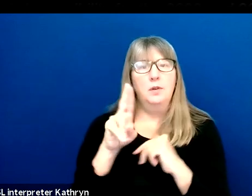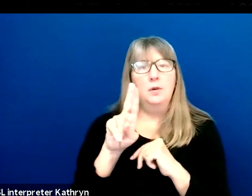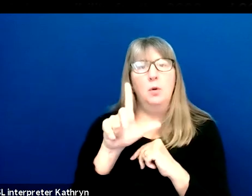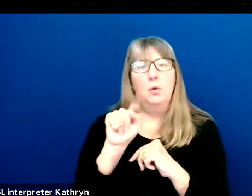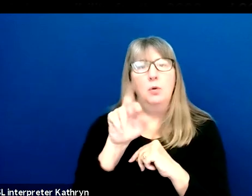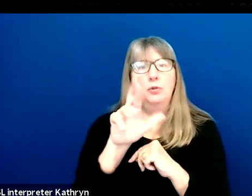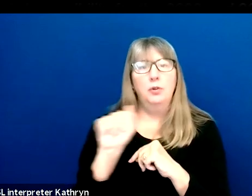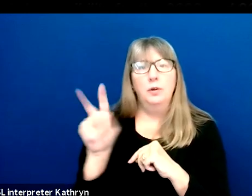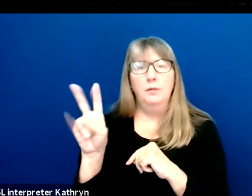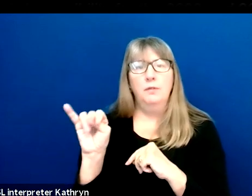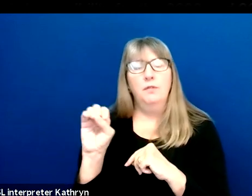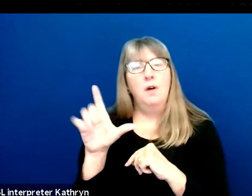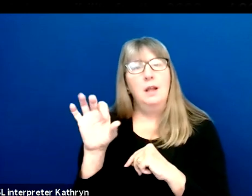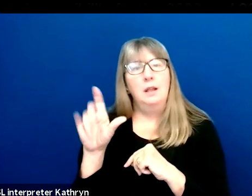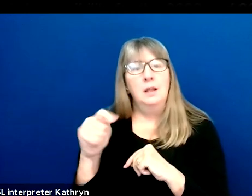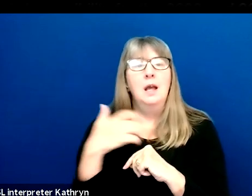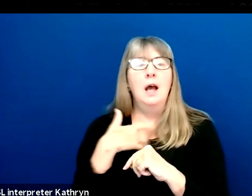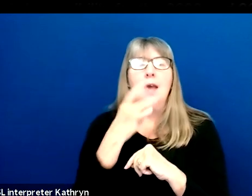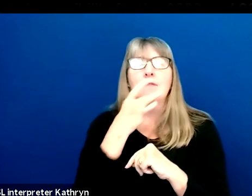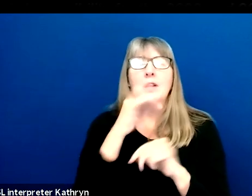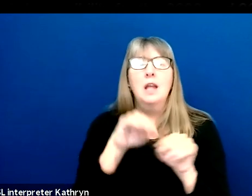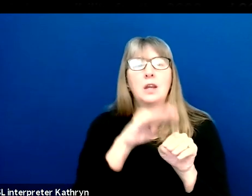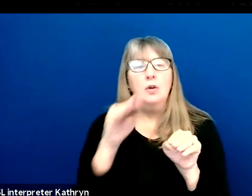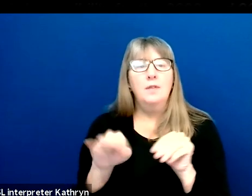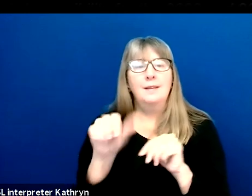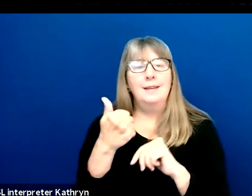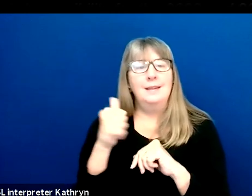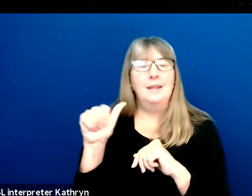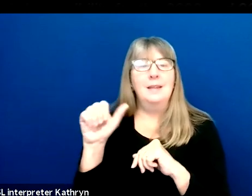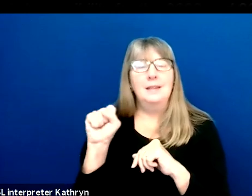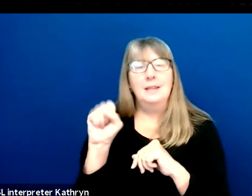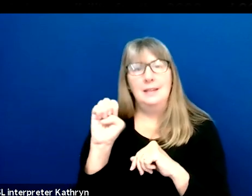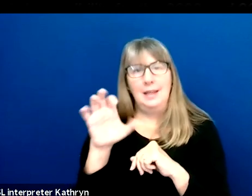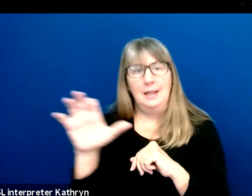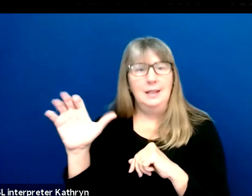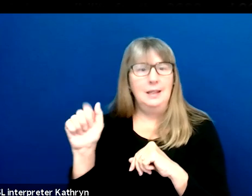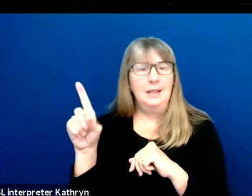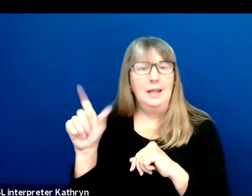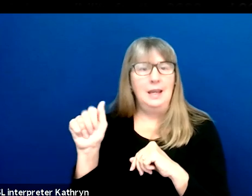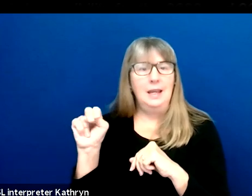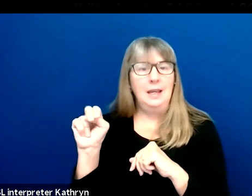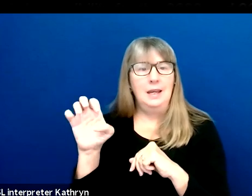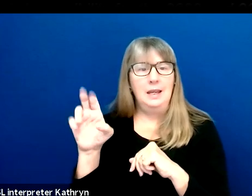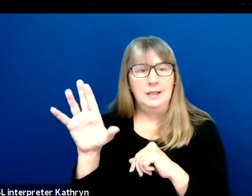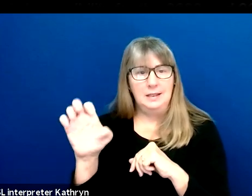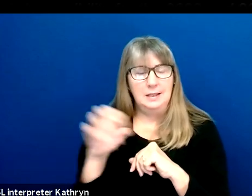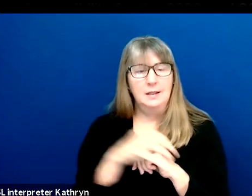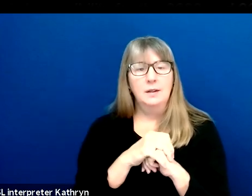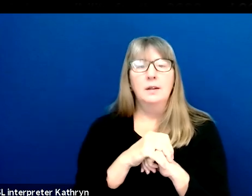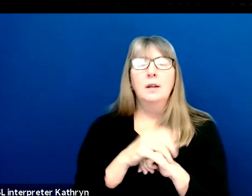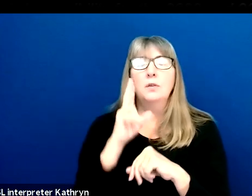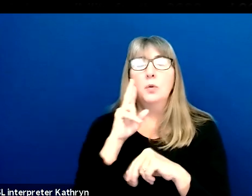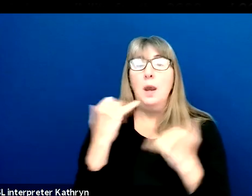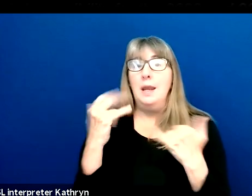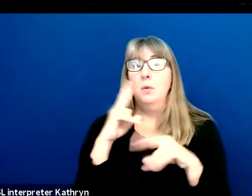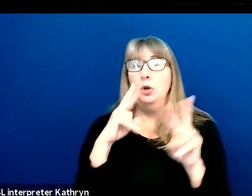have a light curve that is at a 10-second cadence. So each time bin is 10 seconds. And what we're looking at is a stellar flare. So